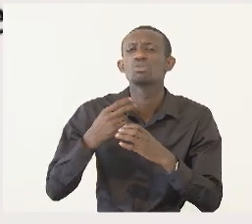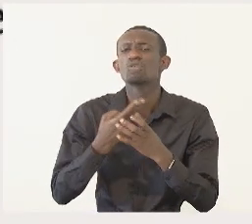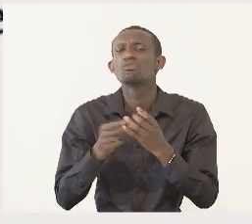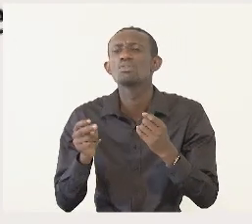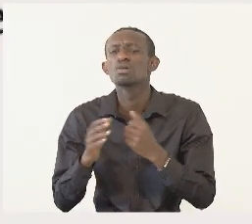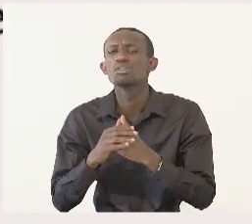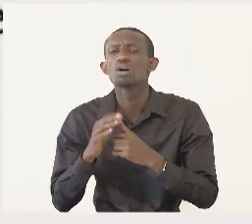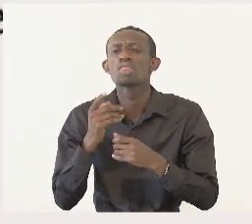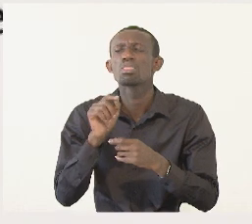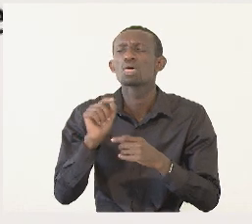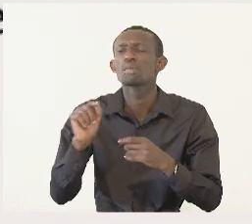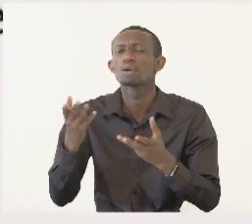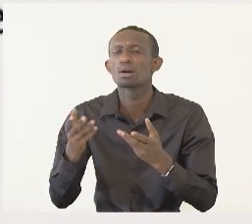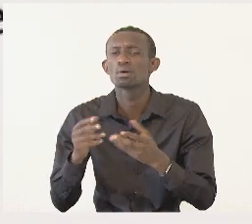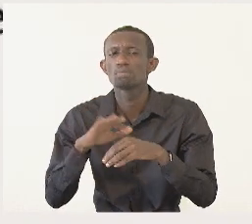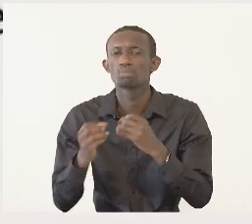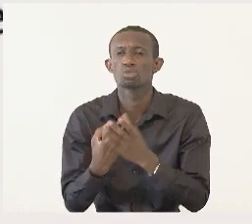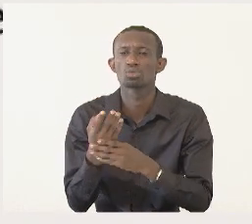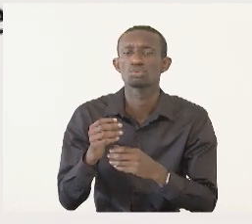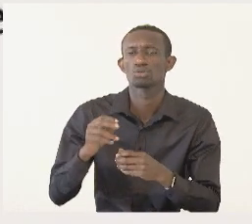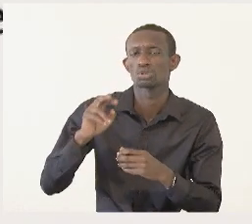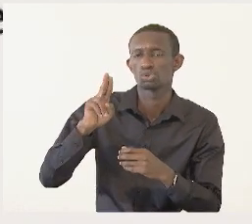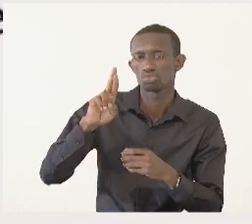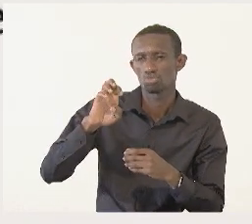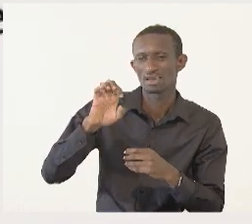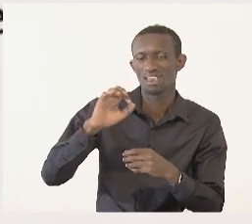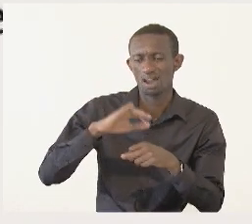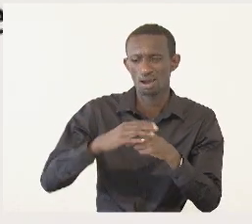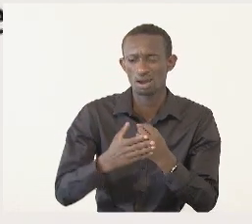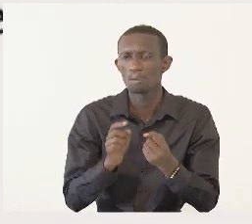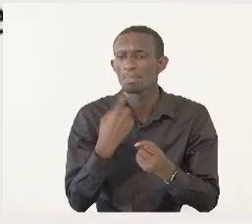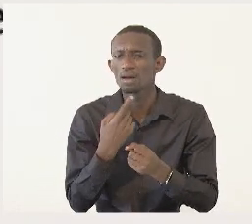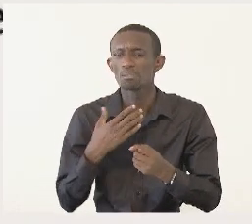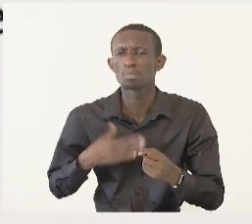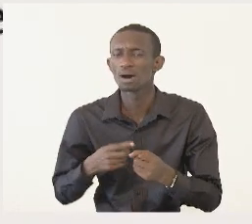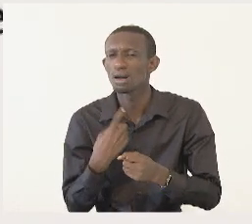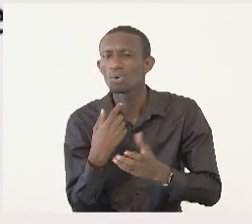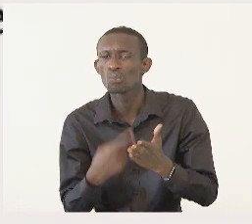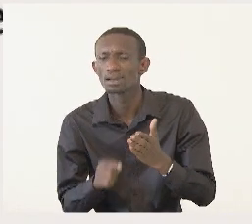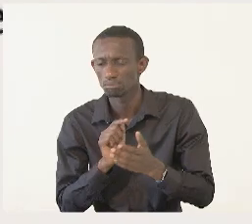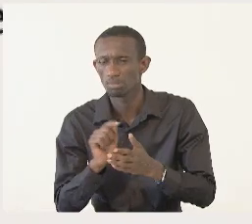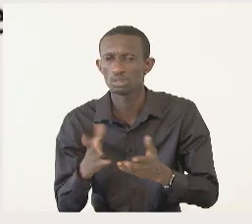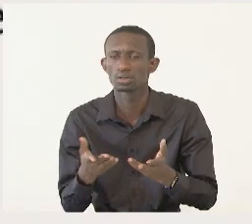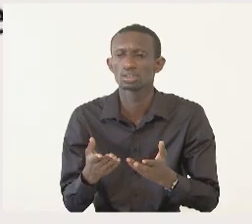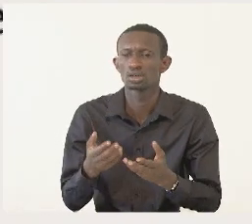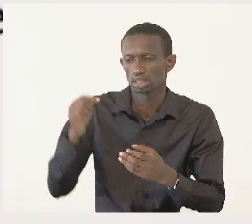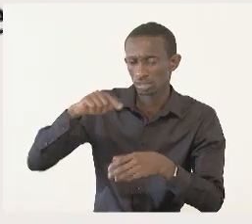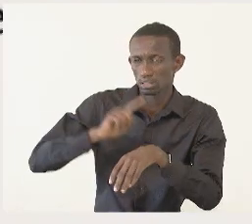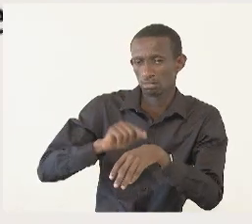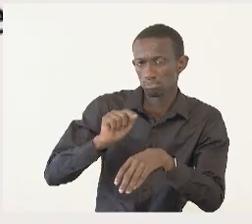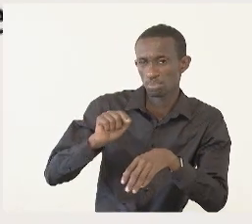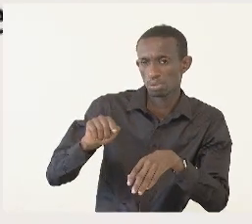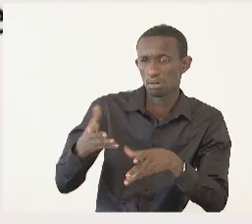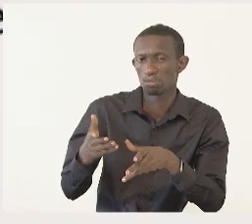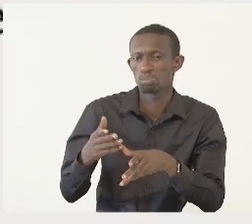products from the body. Urea is a product by the dash. During dash, where carbon dioxide